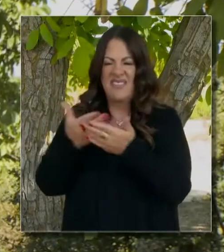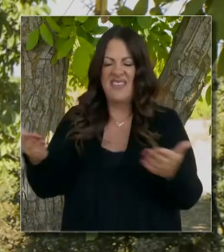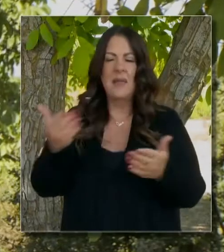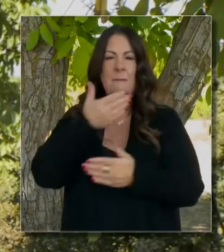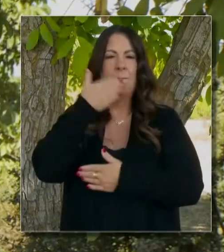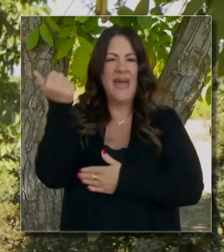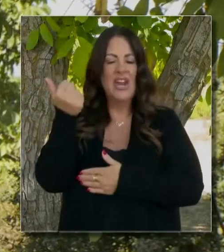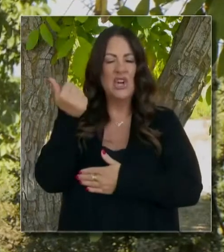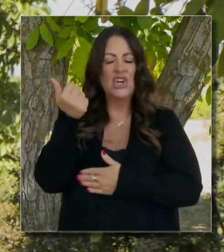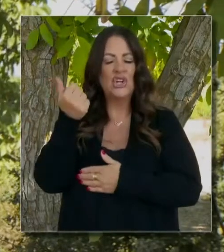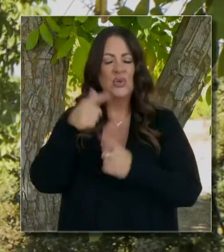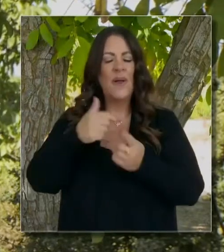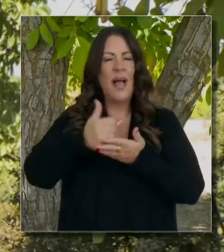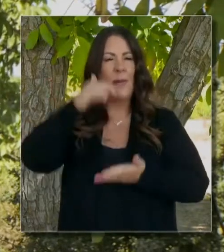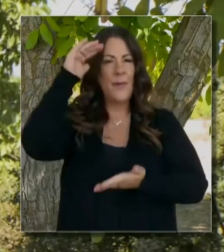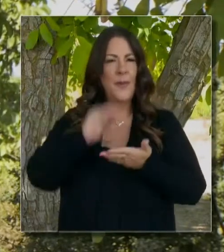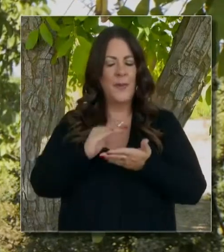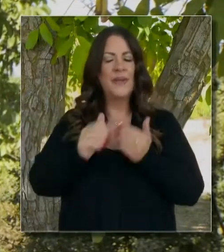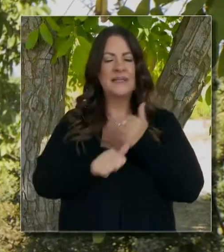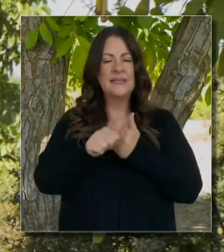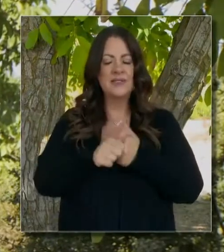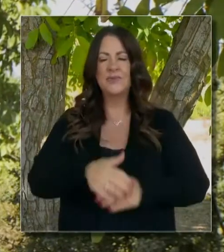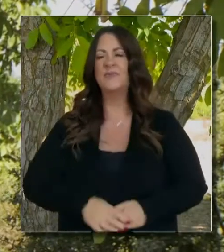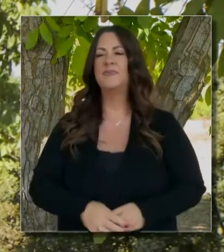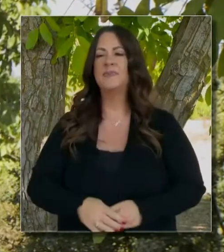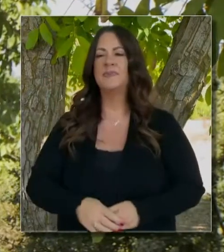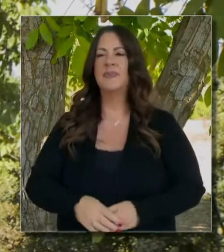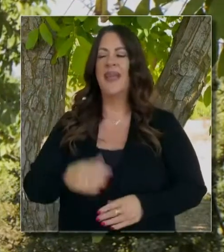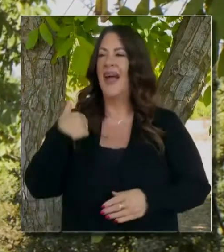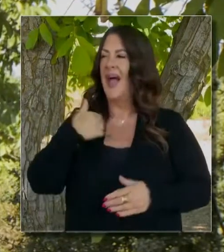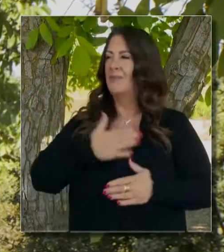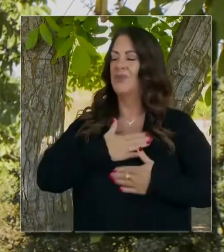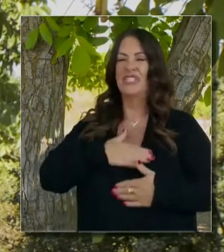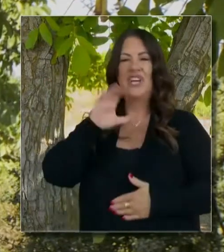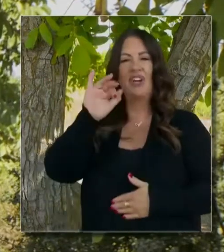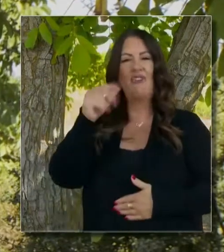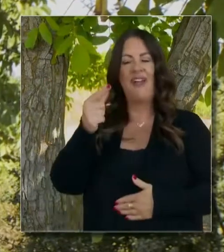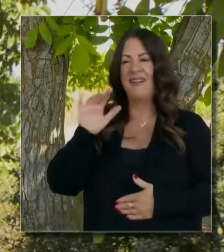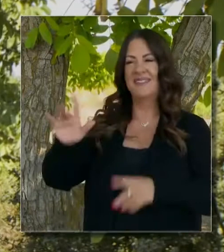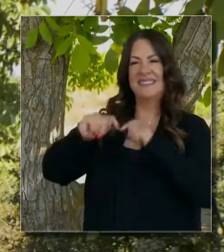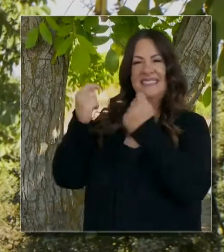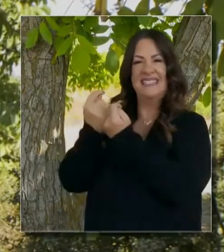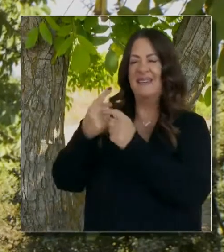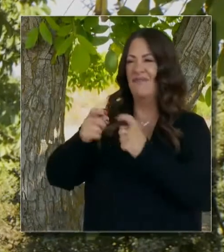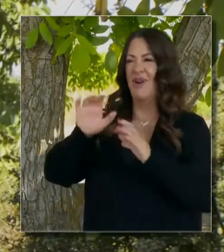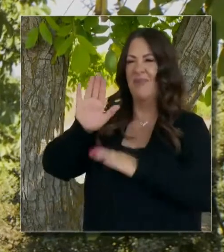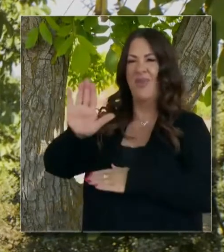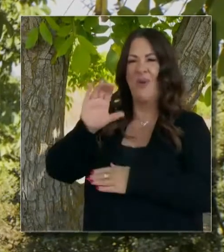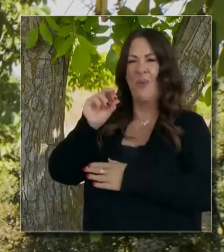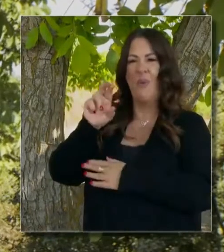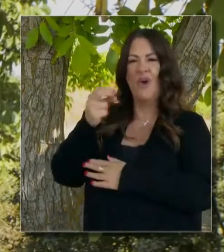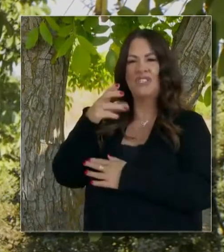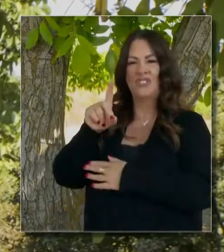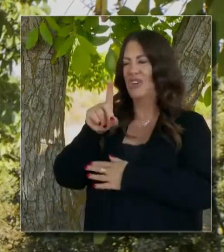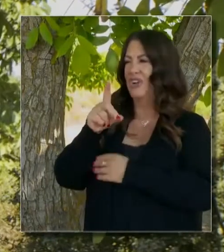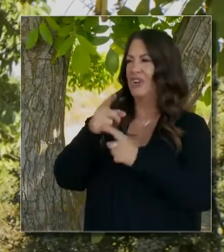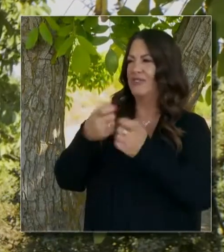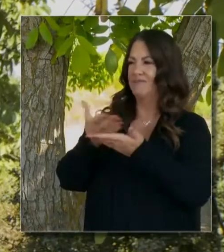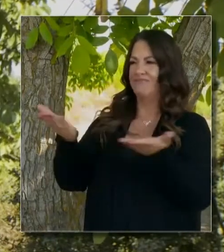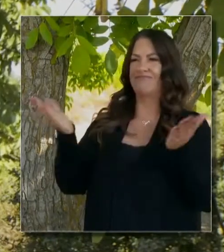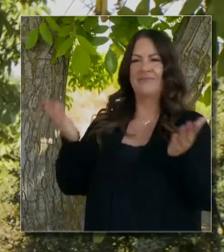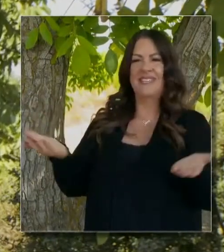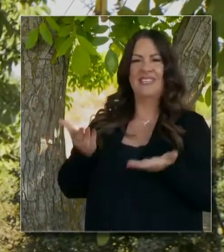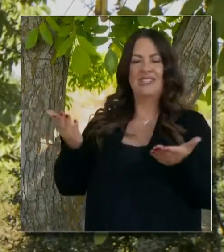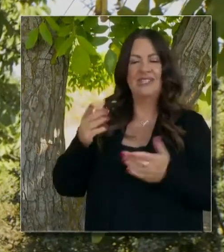place. Since 1980, Sierra Orchard's been a leader. Craig and his team have been, they're true pioneers in the